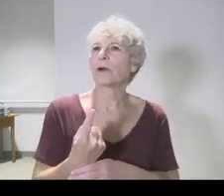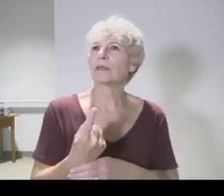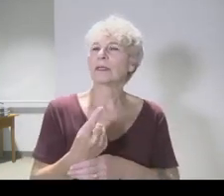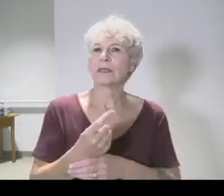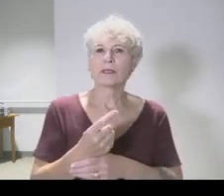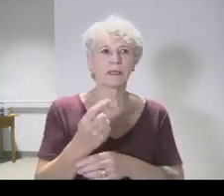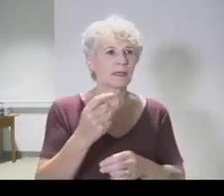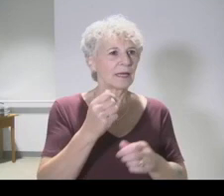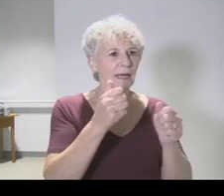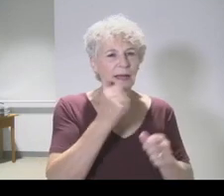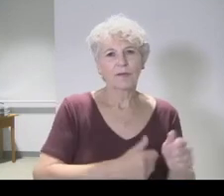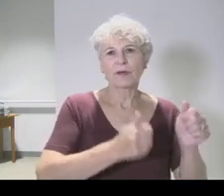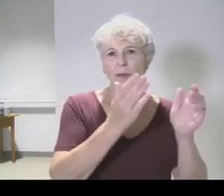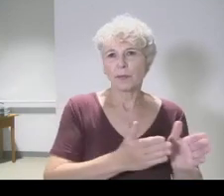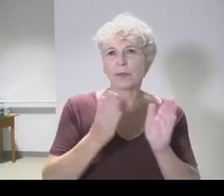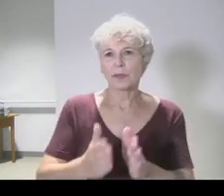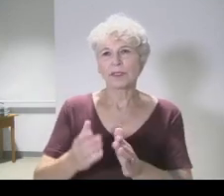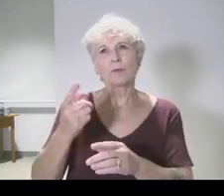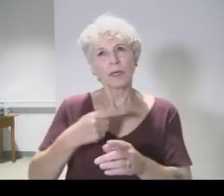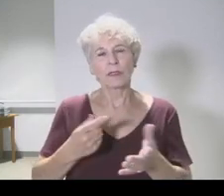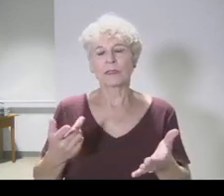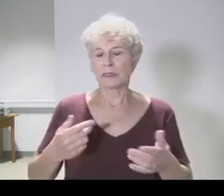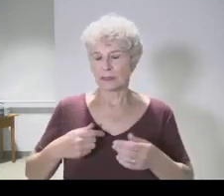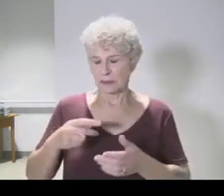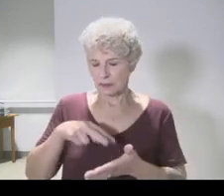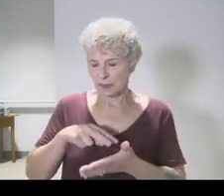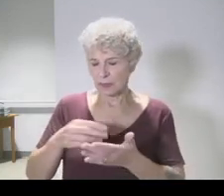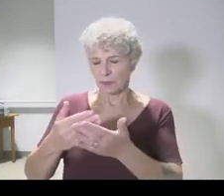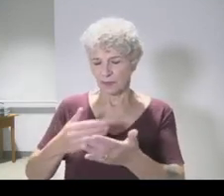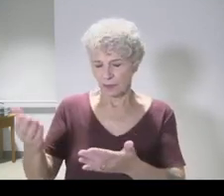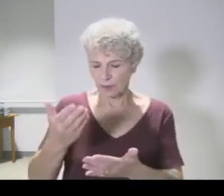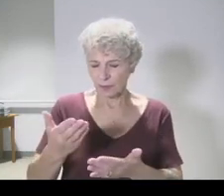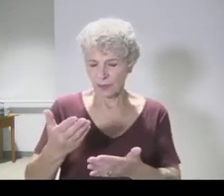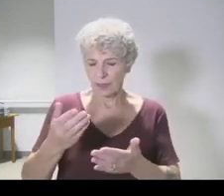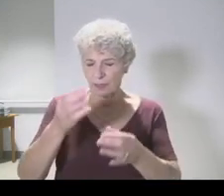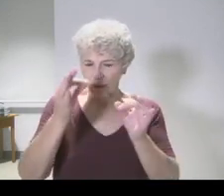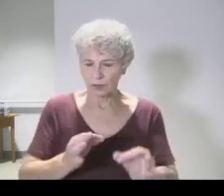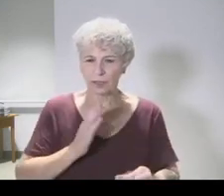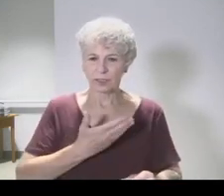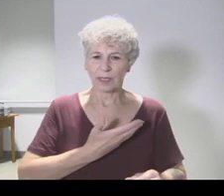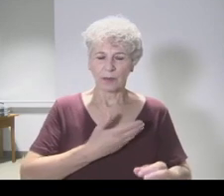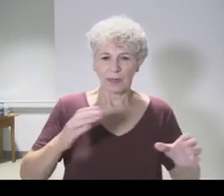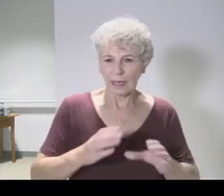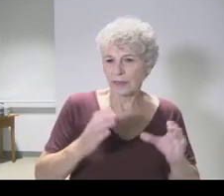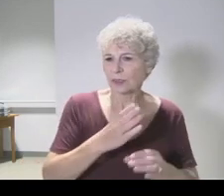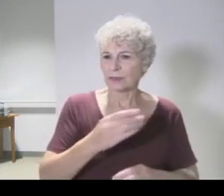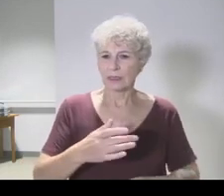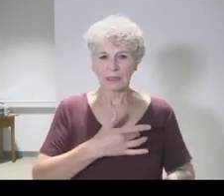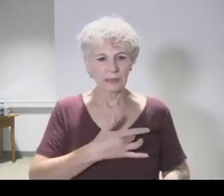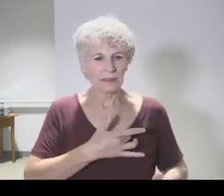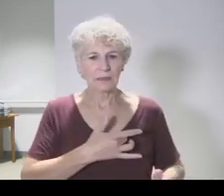an account for their lives. You judge not only our actions, but our intentions of heart by your holy